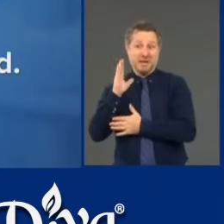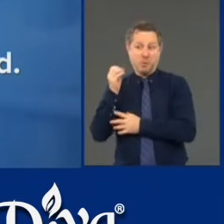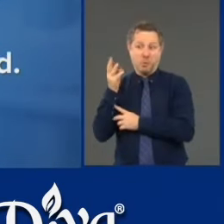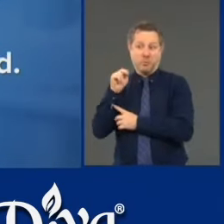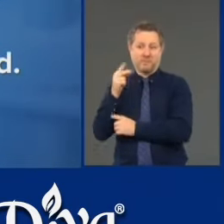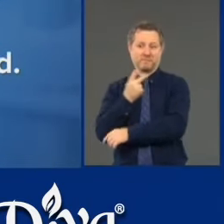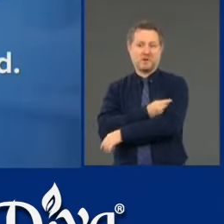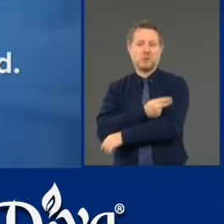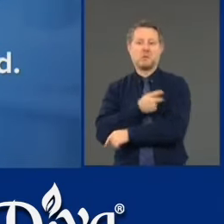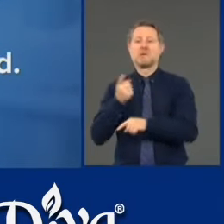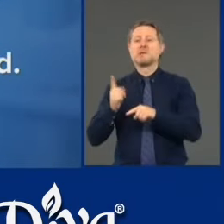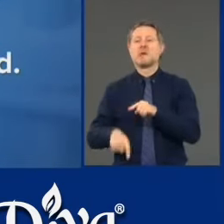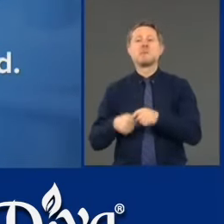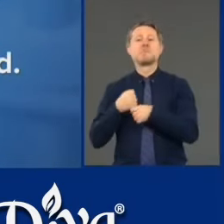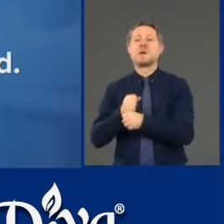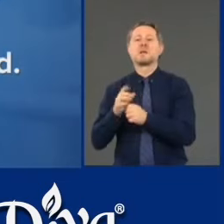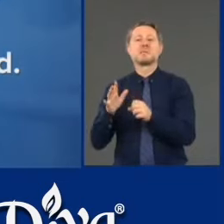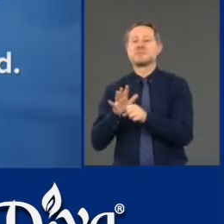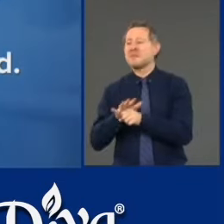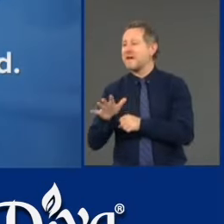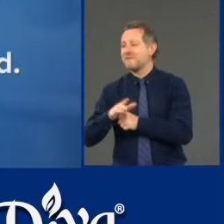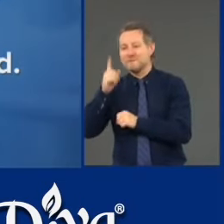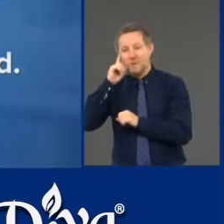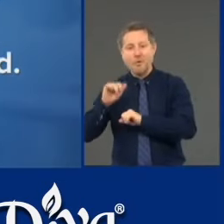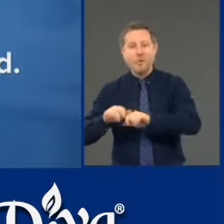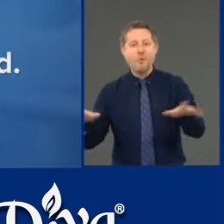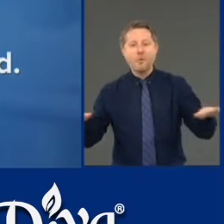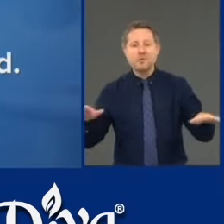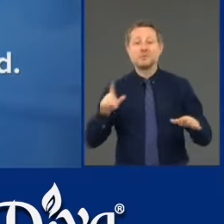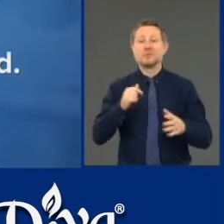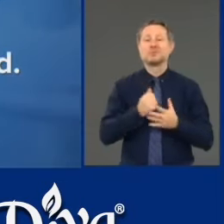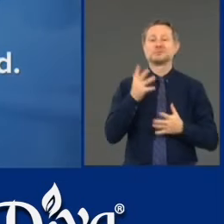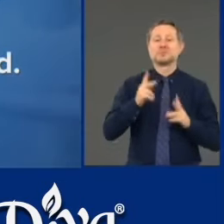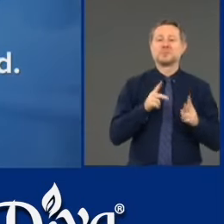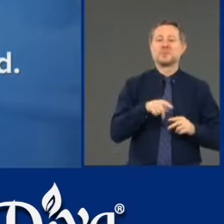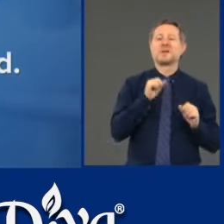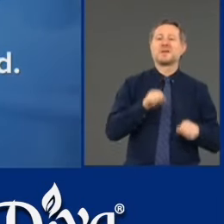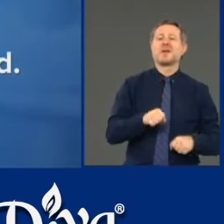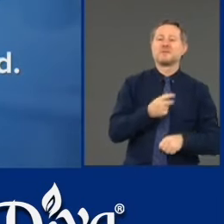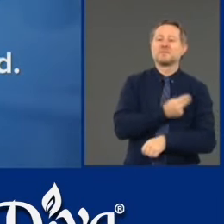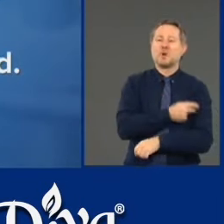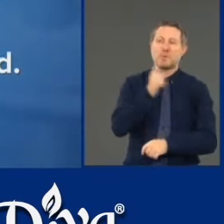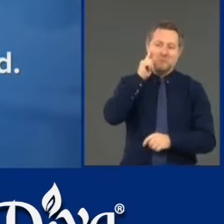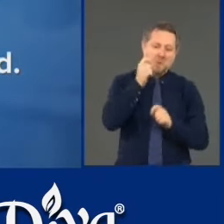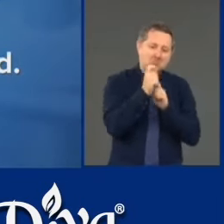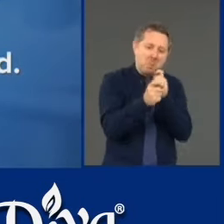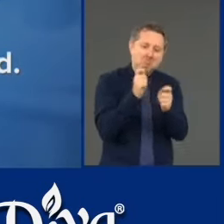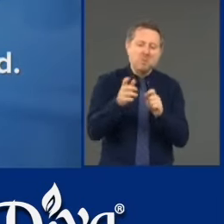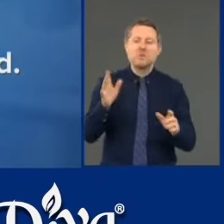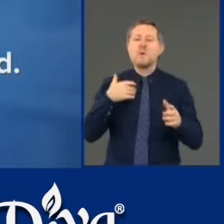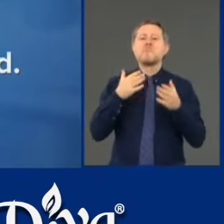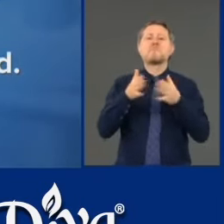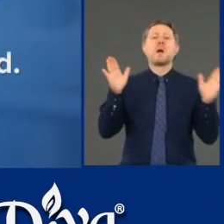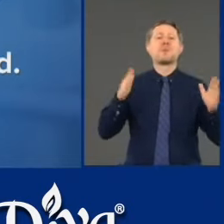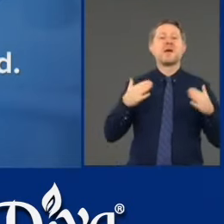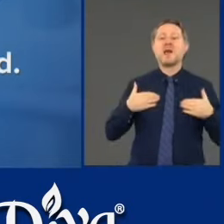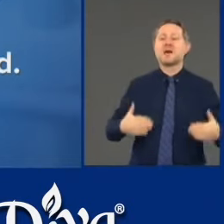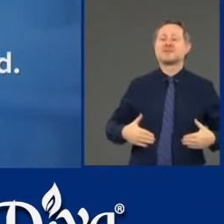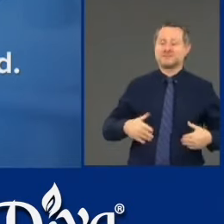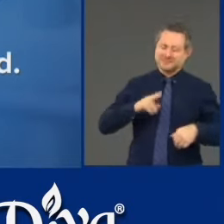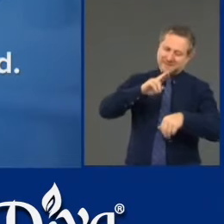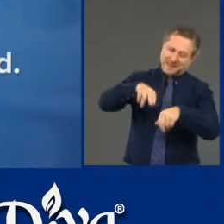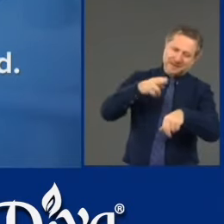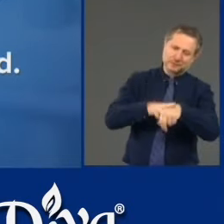a public health matter. This is a national security threat. This should not be about one